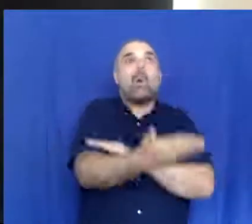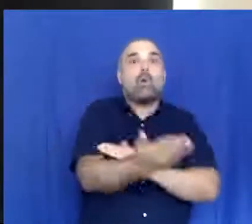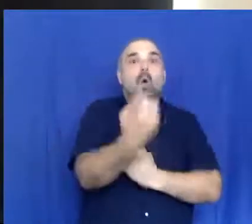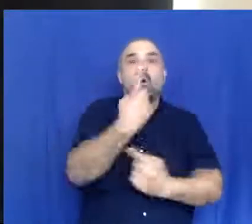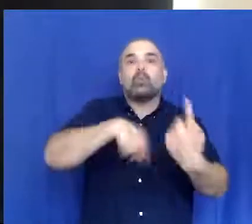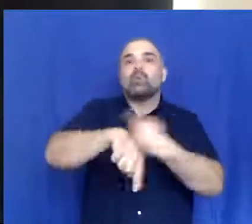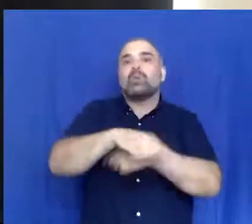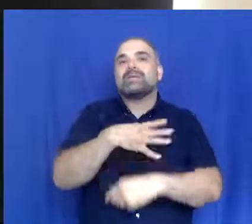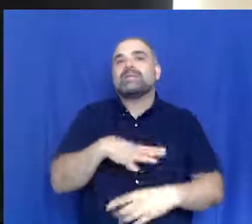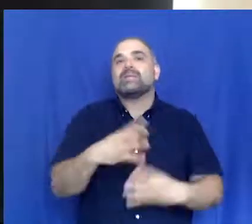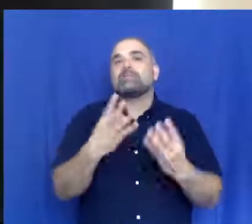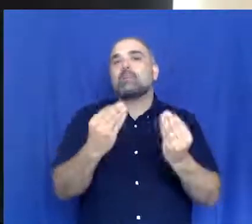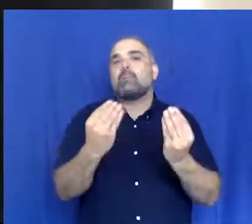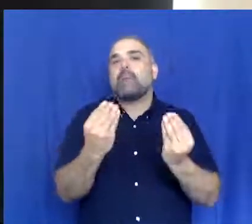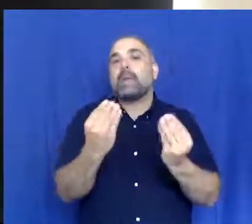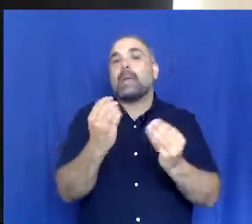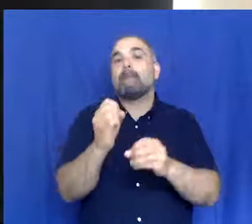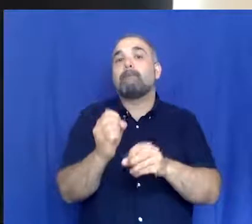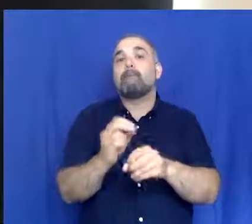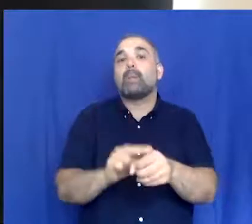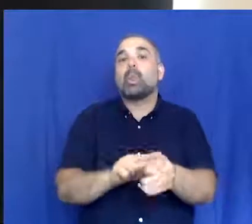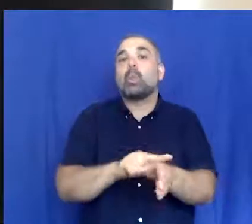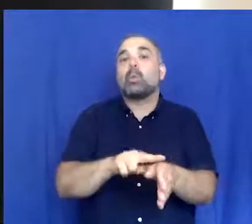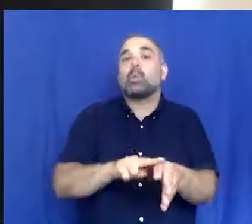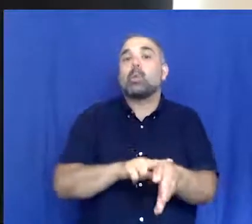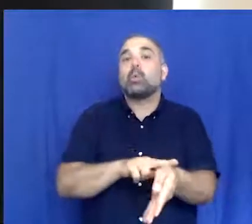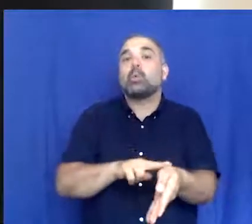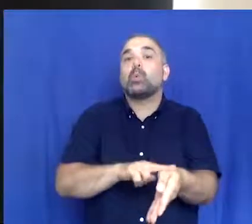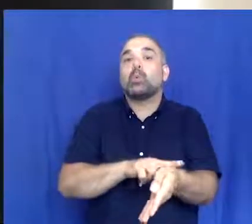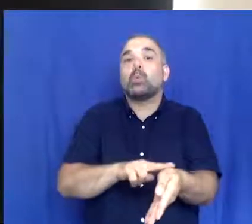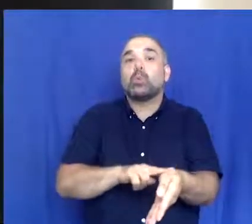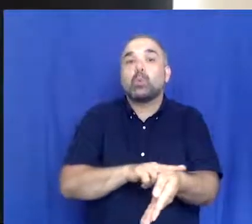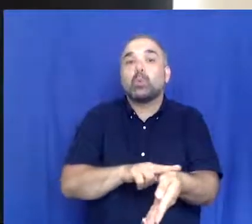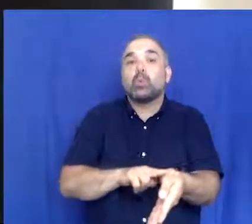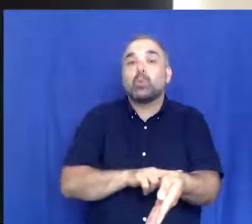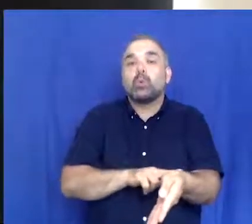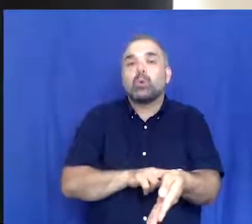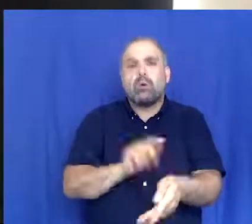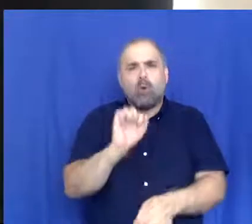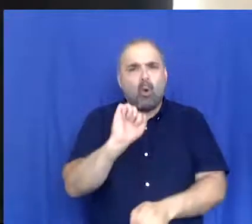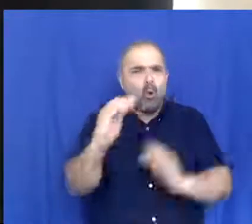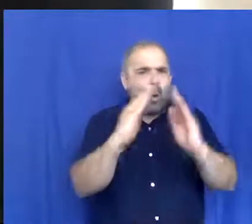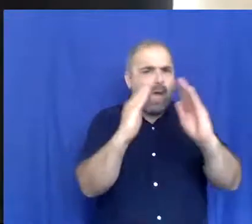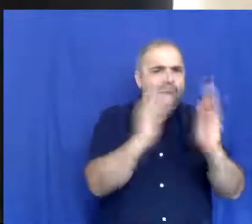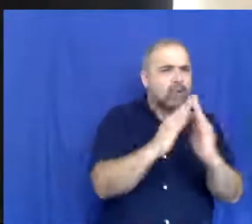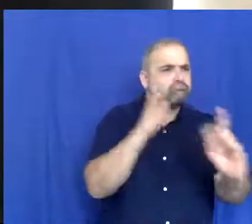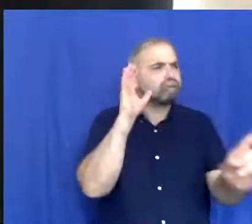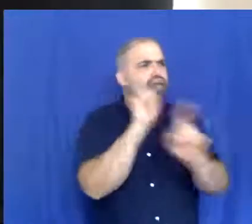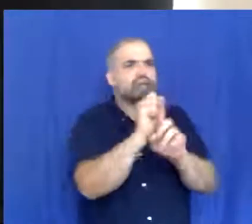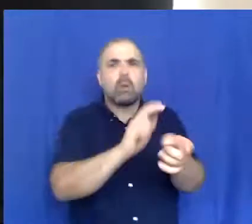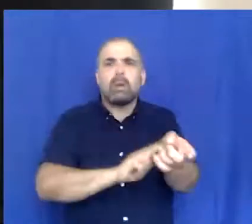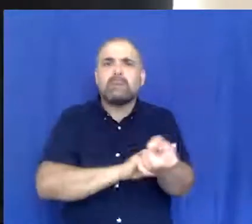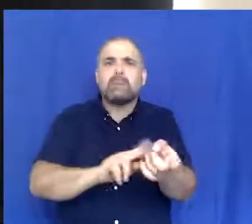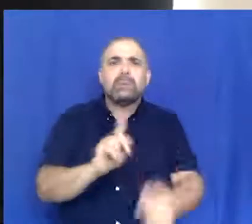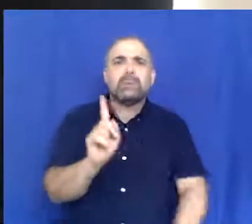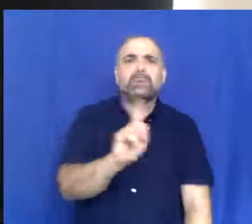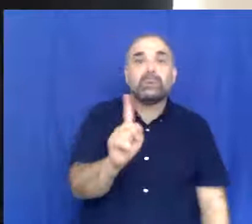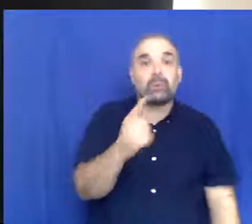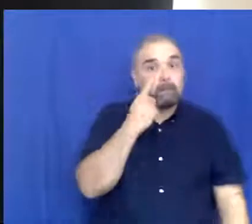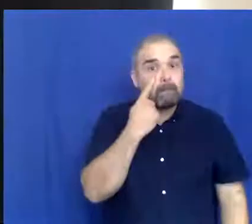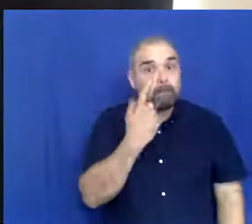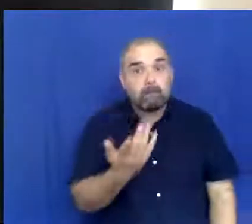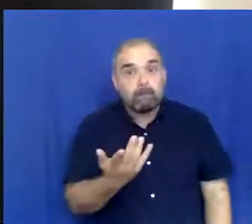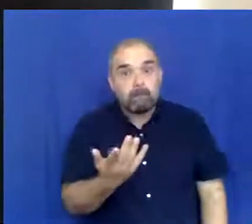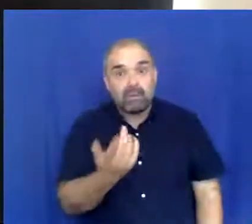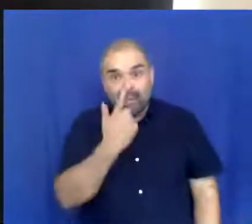big day out? We need something blue. What can you find around your house that's blue? Can